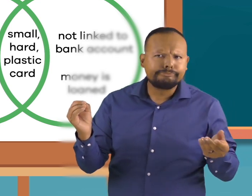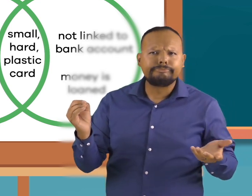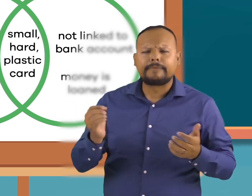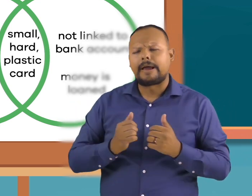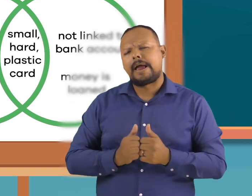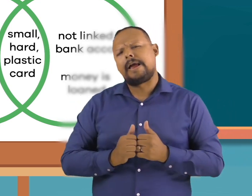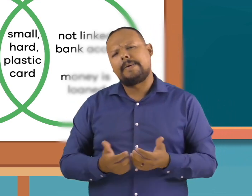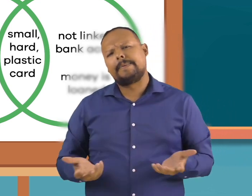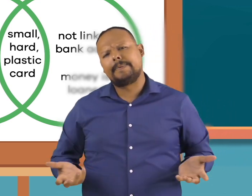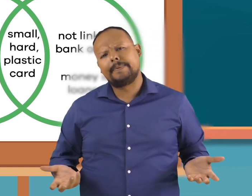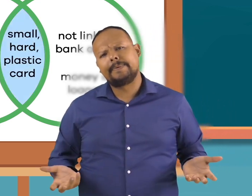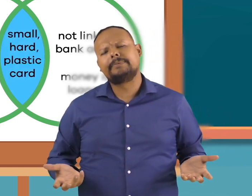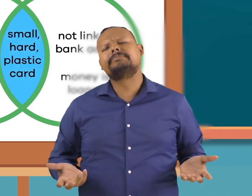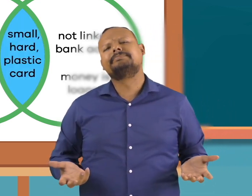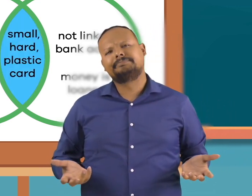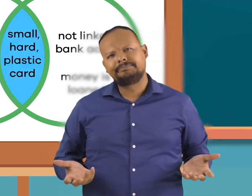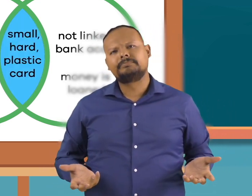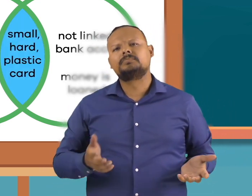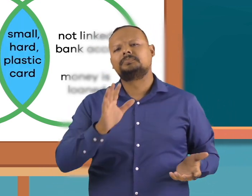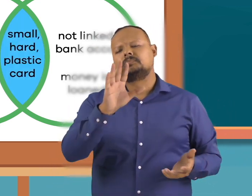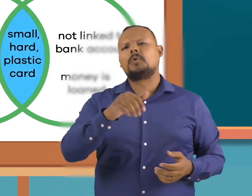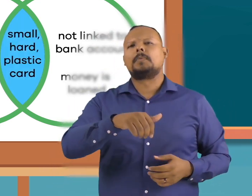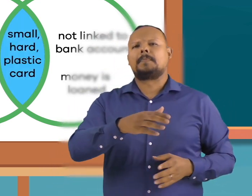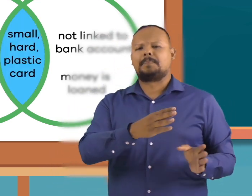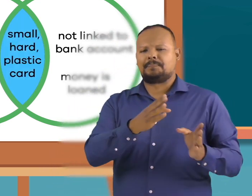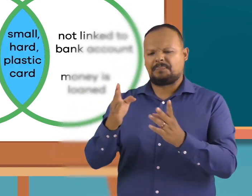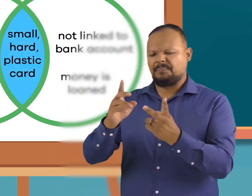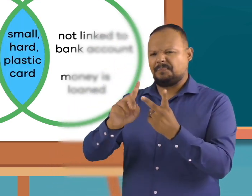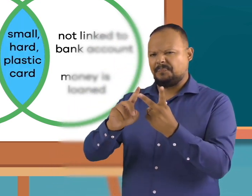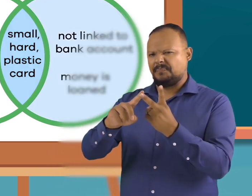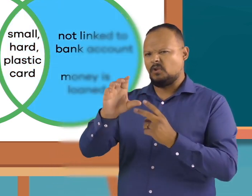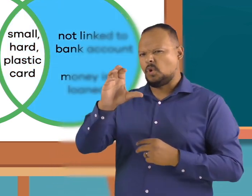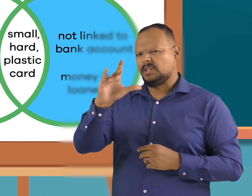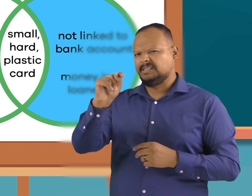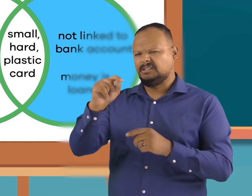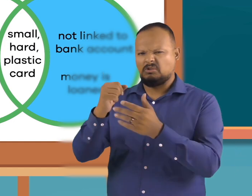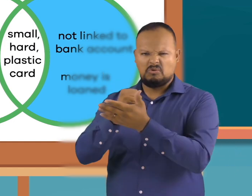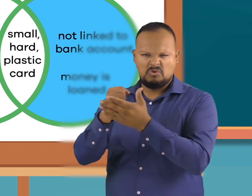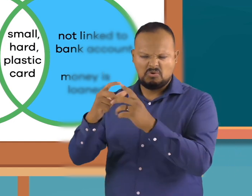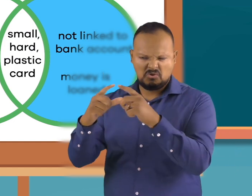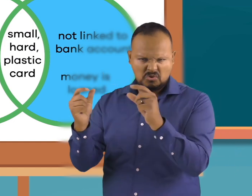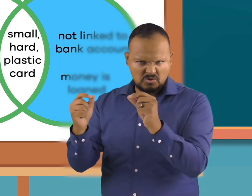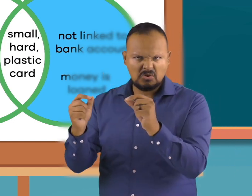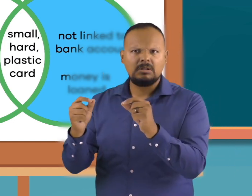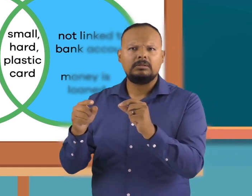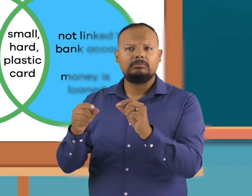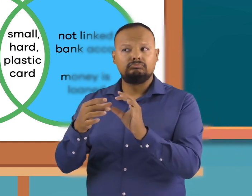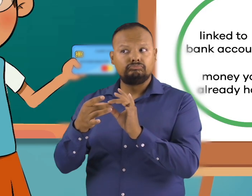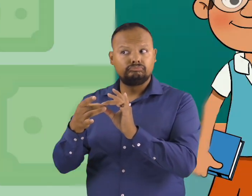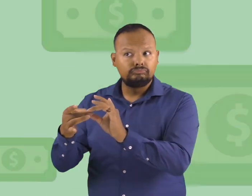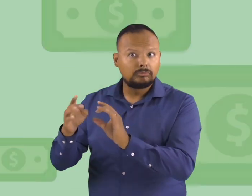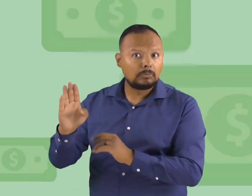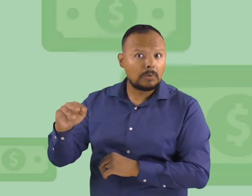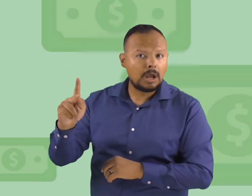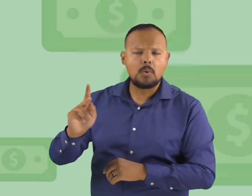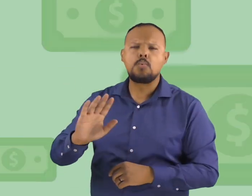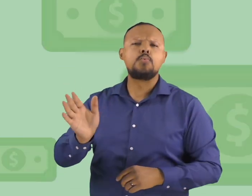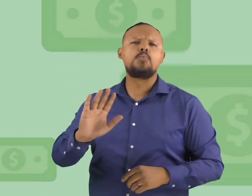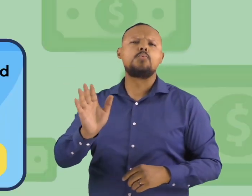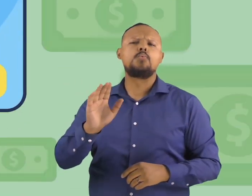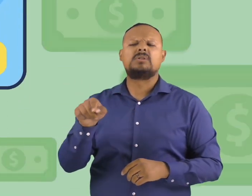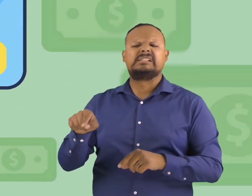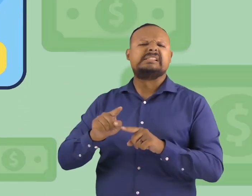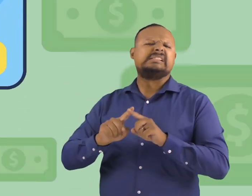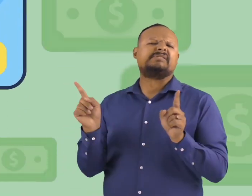card is also a small hard plastic card it is not linked to a bank account instead